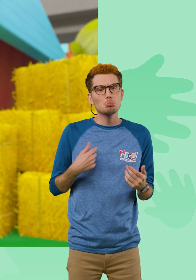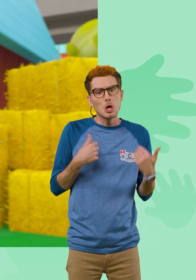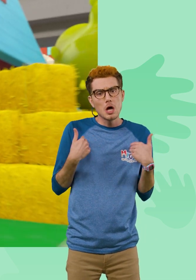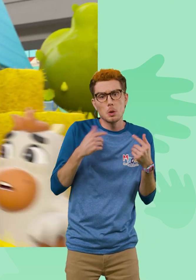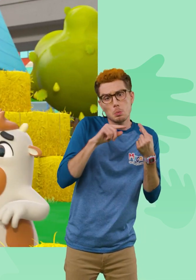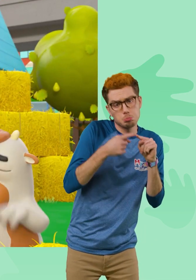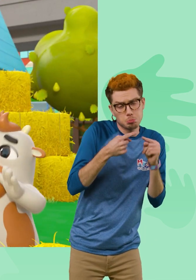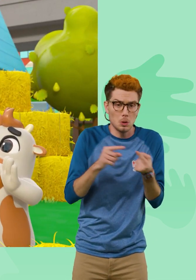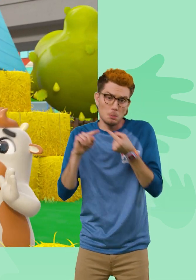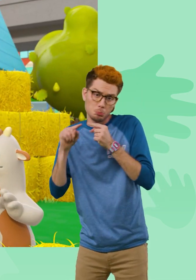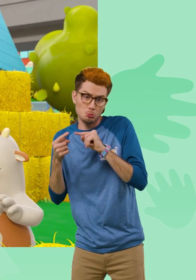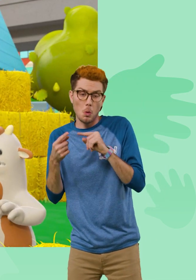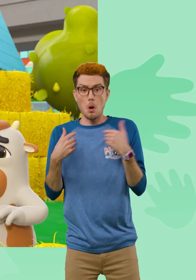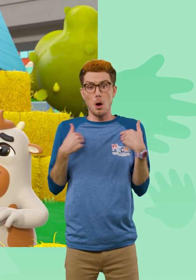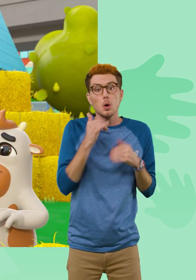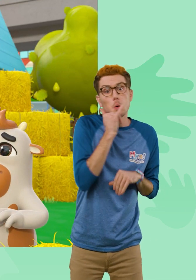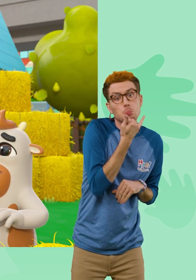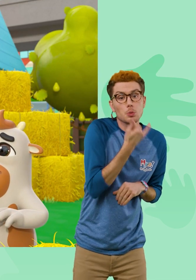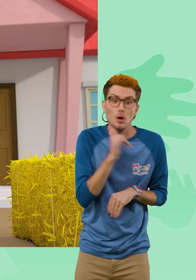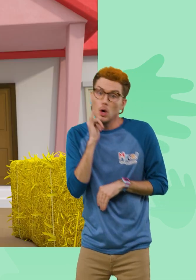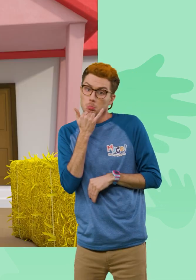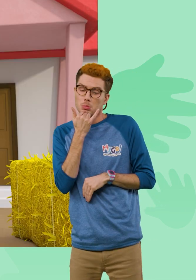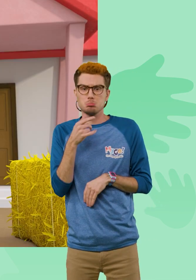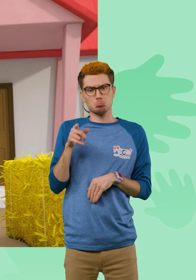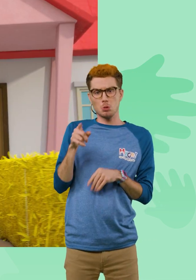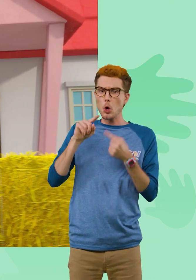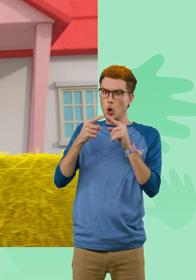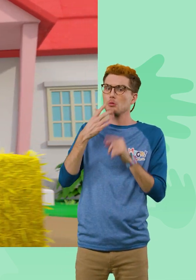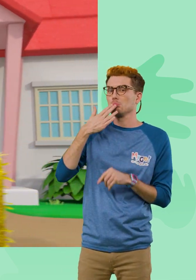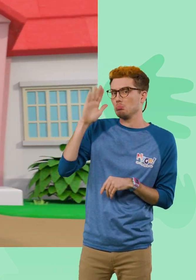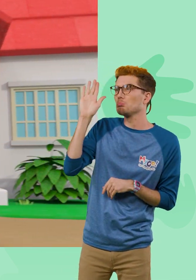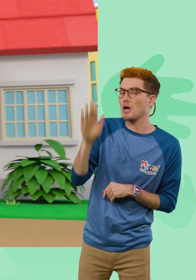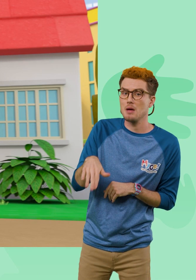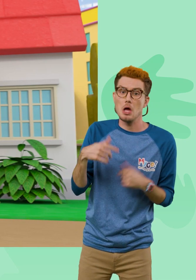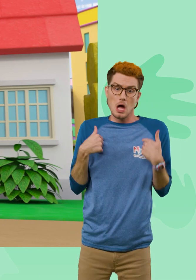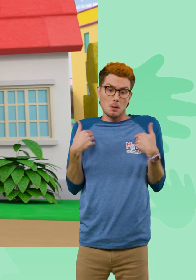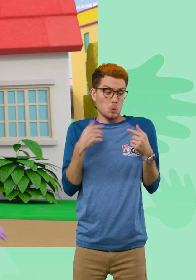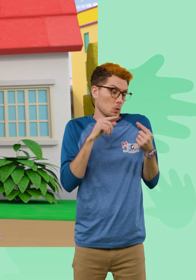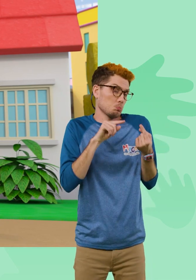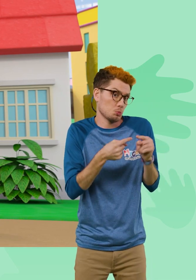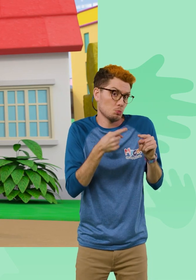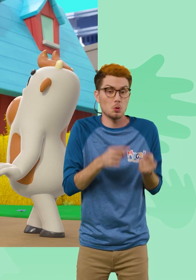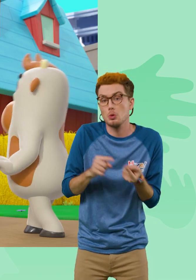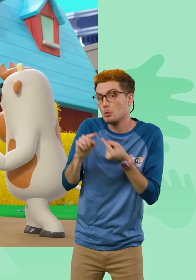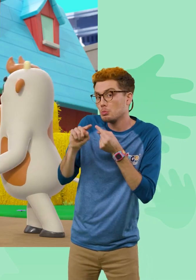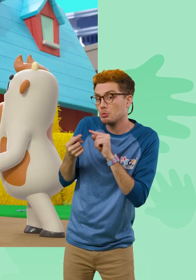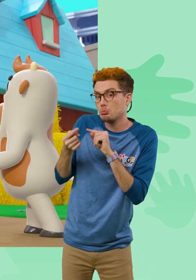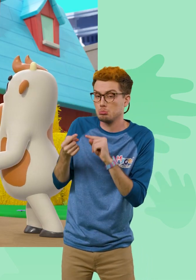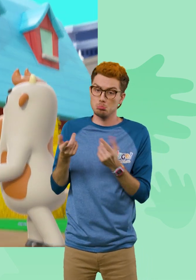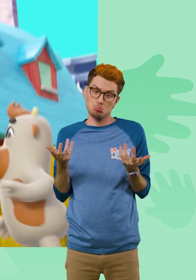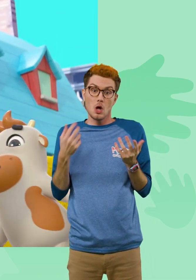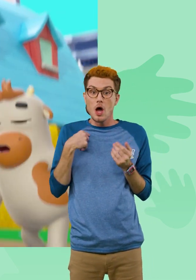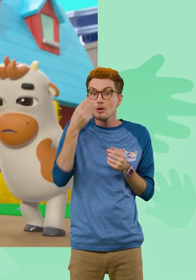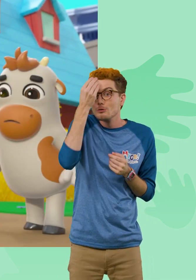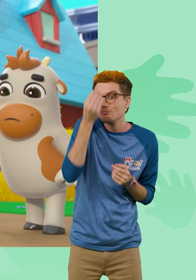I got a boo-boo, I got a boo-boo, and it hurts real bad. I got a